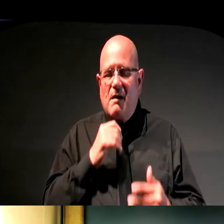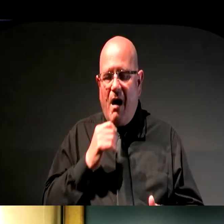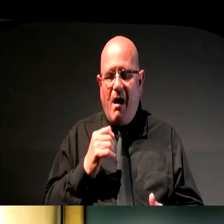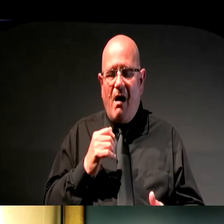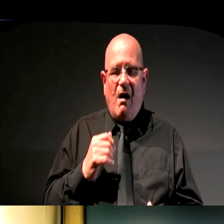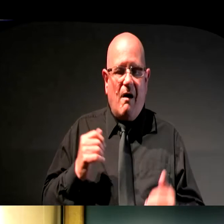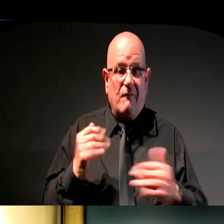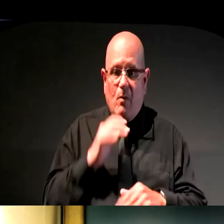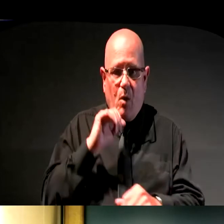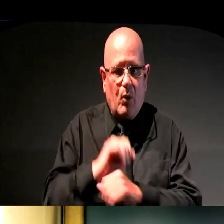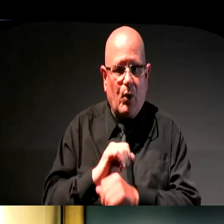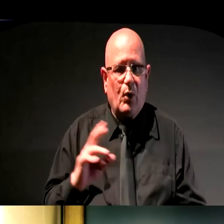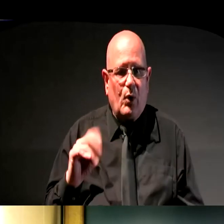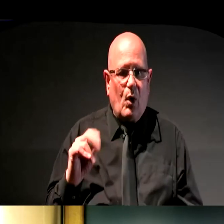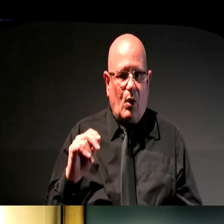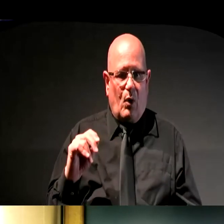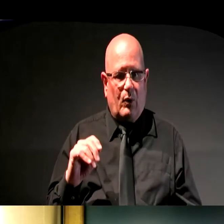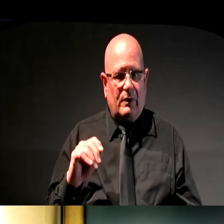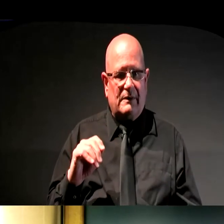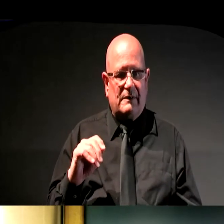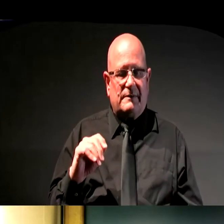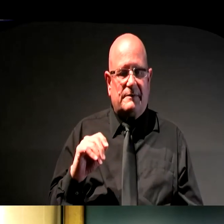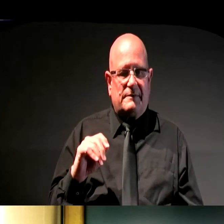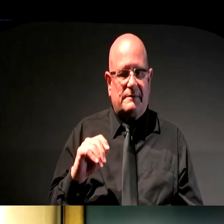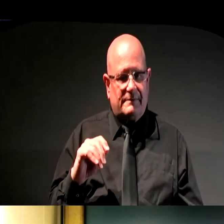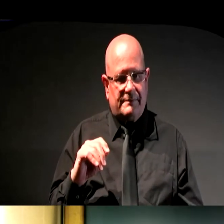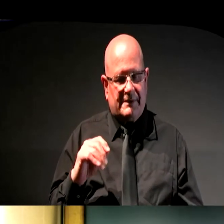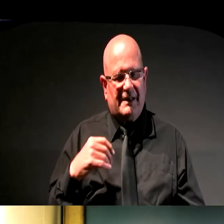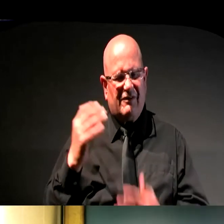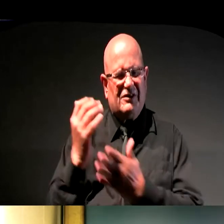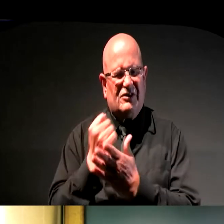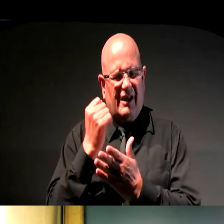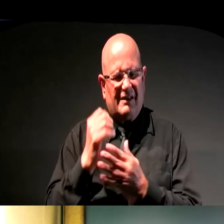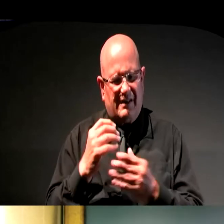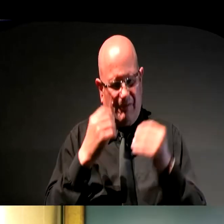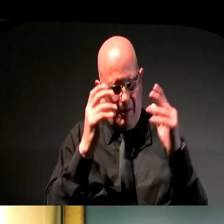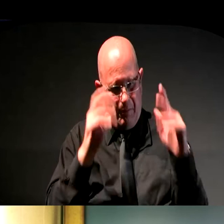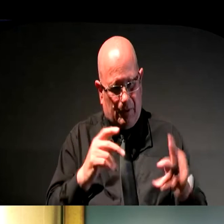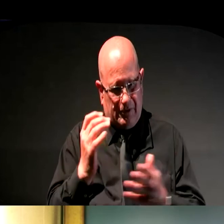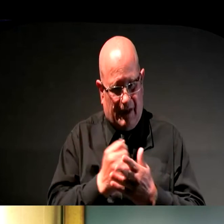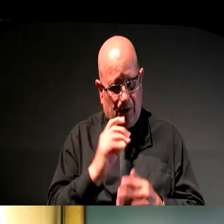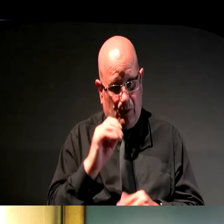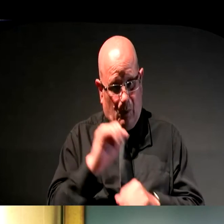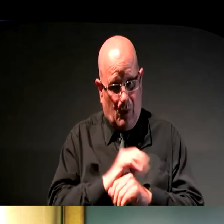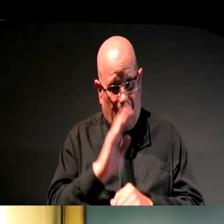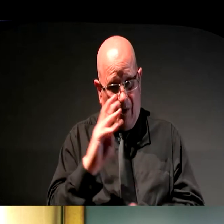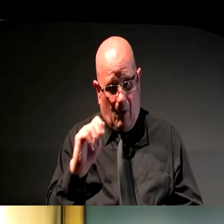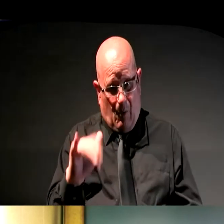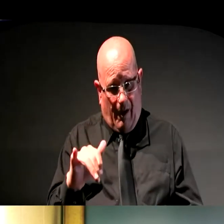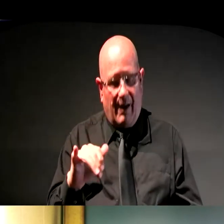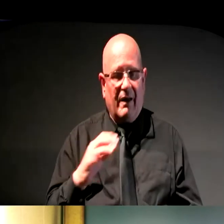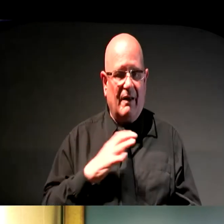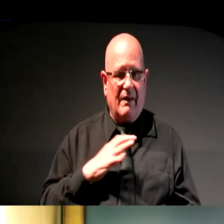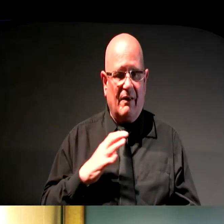you have to realize that, again, it's different. And you give it a chance, and you give that person a chance to do the work their own way instead of forcing them to fit into the